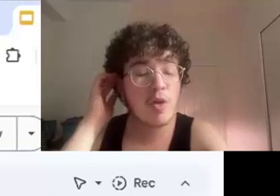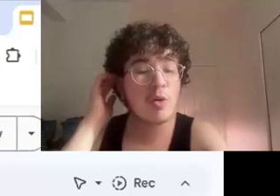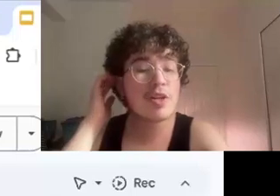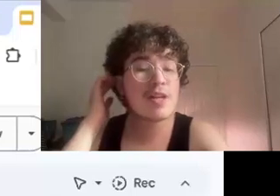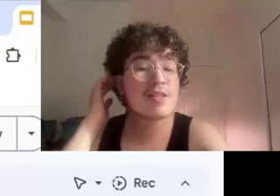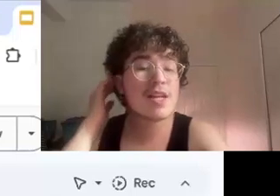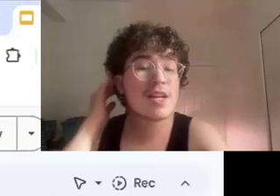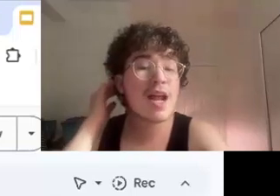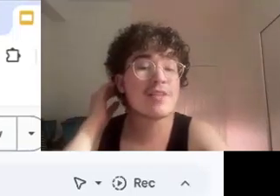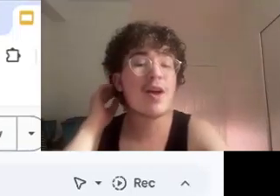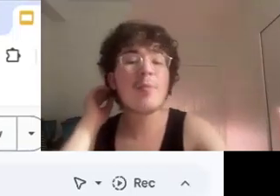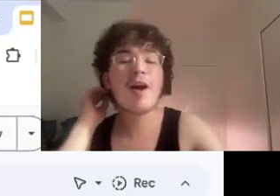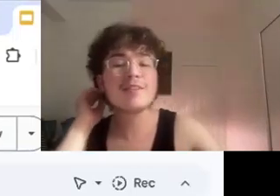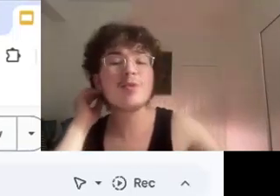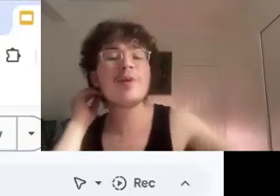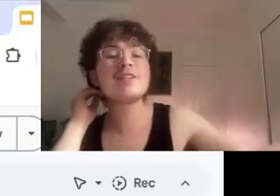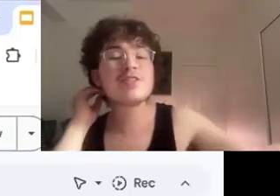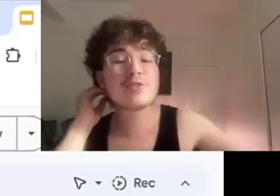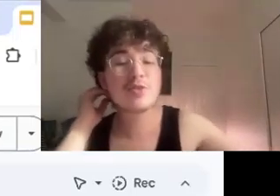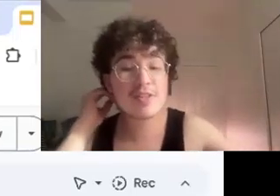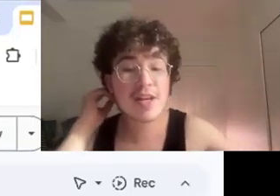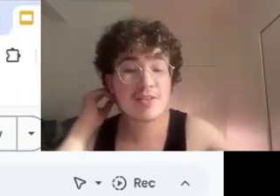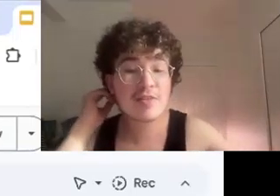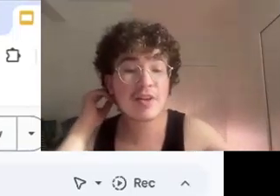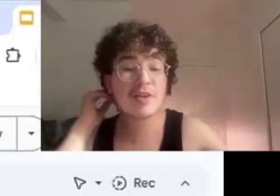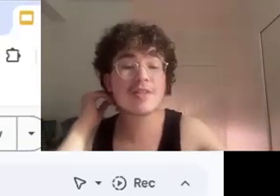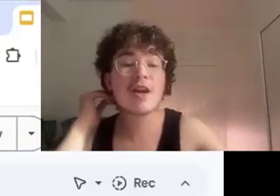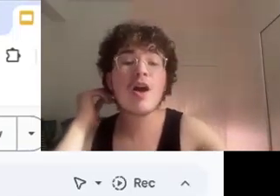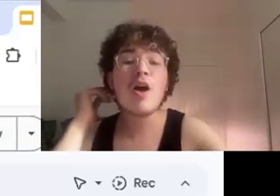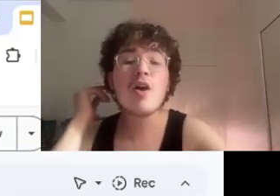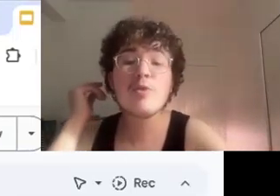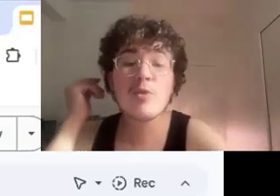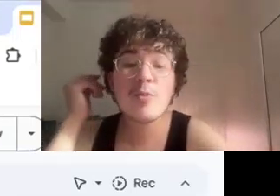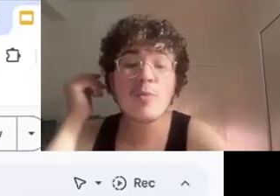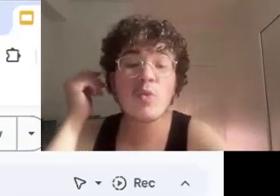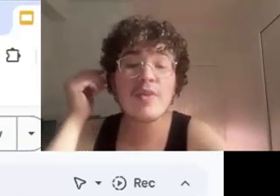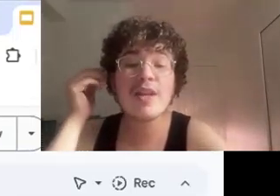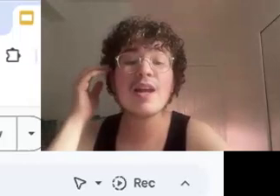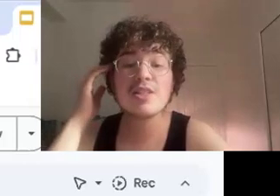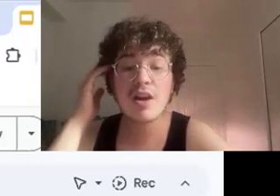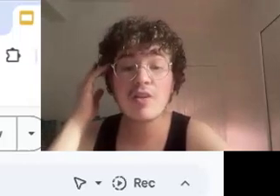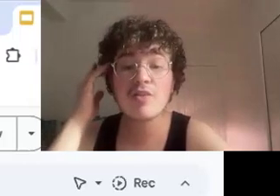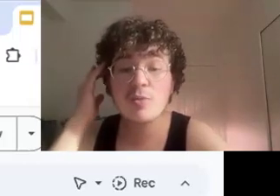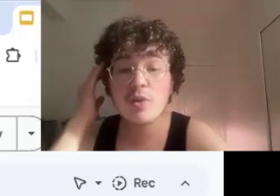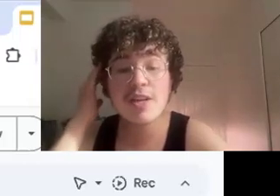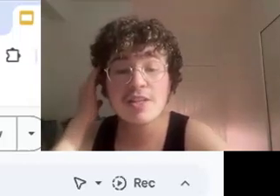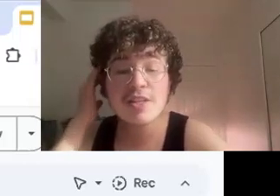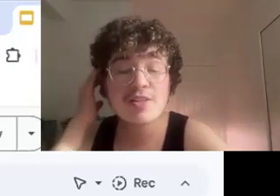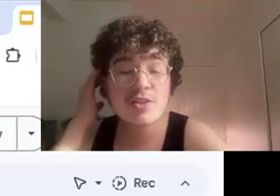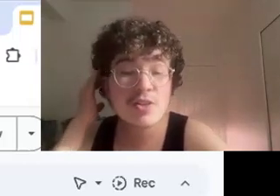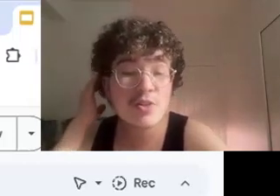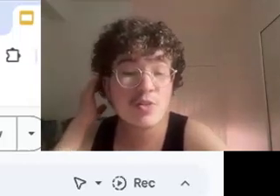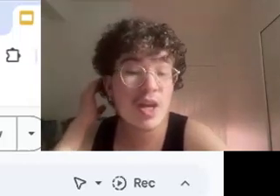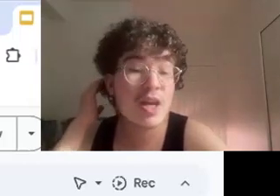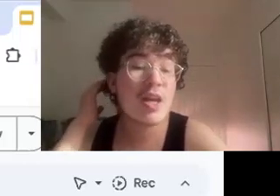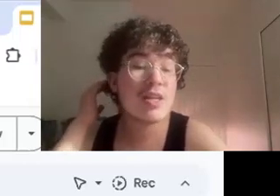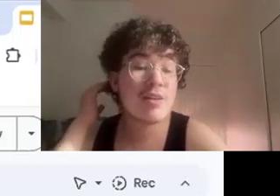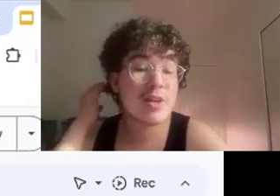sexual psychopath or psychopathic delinquent or mentally disordered sex offender or what have you. You could then